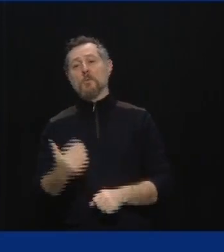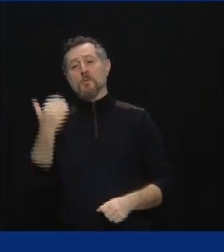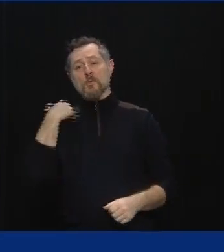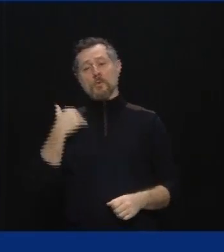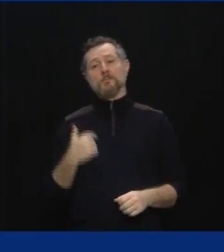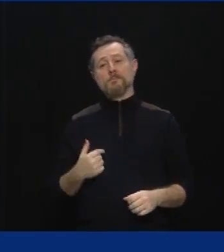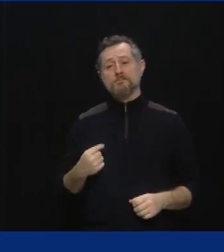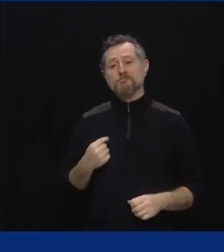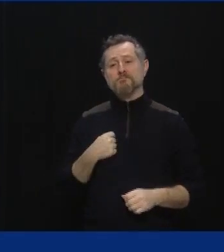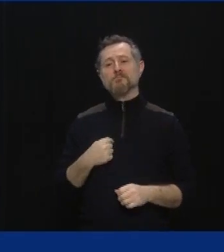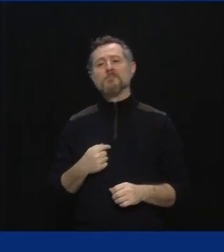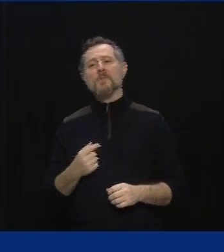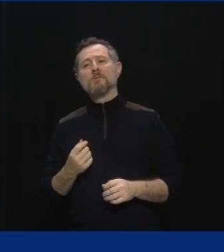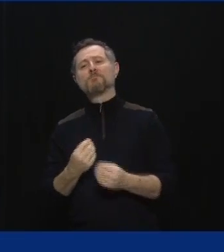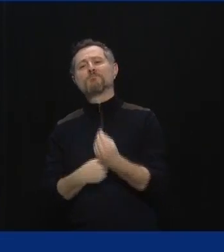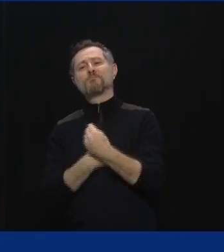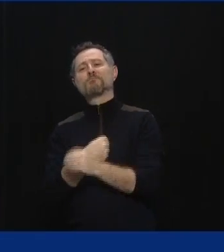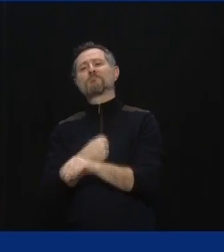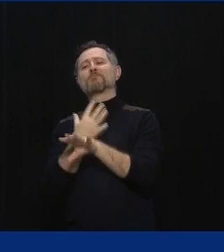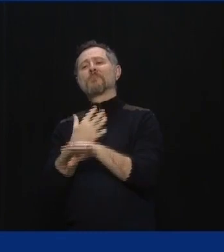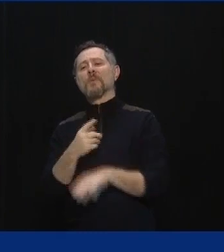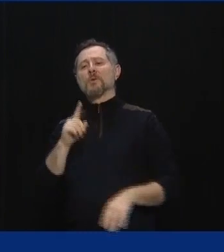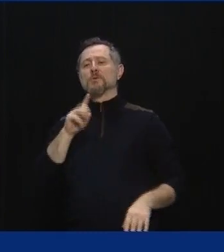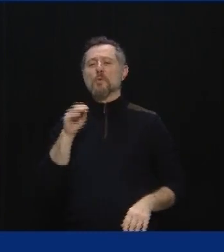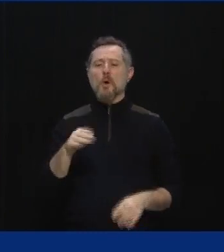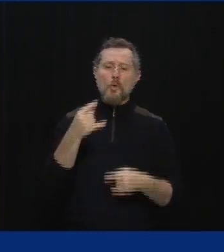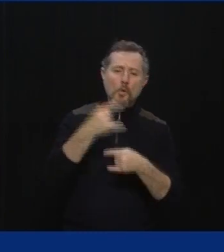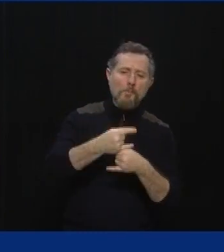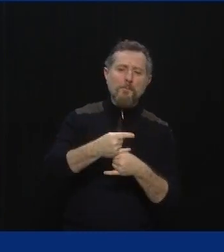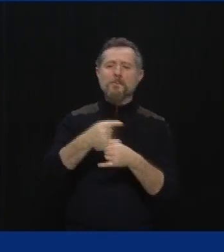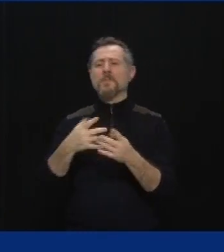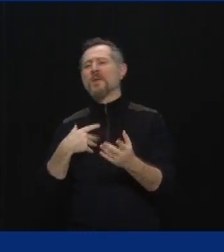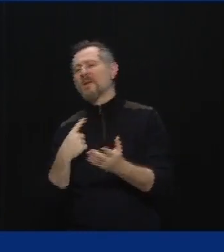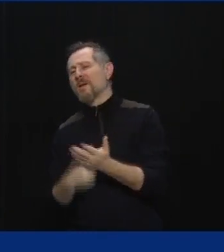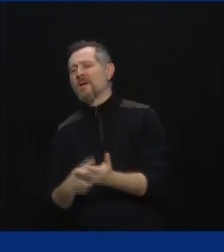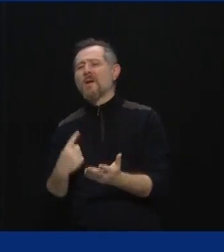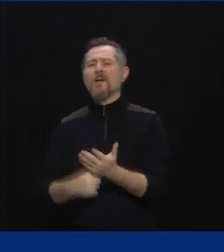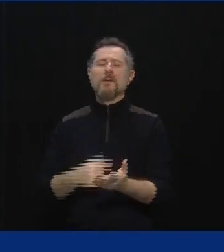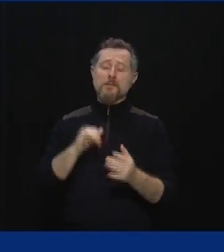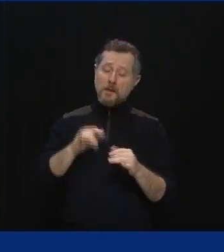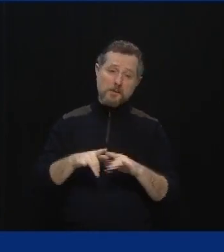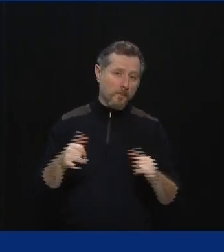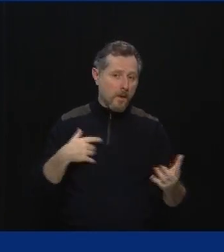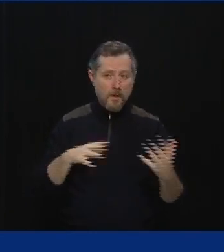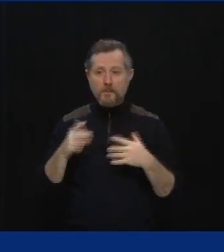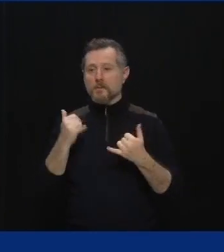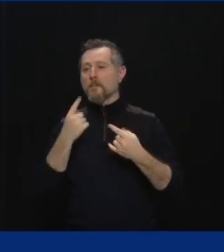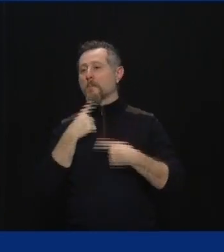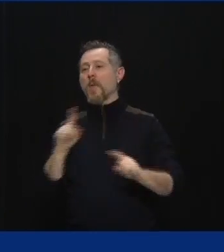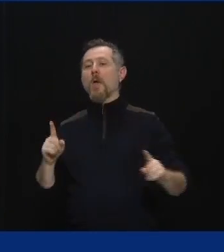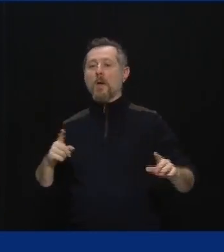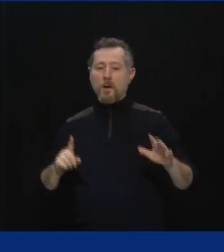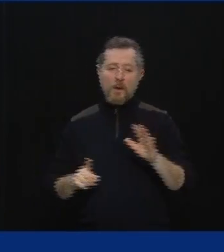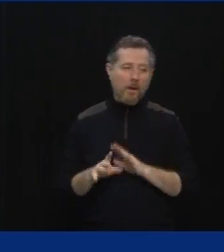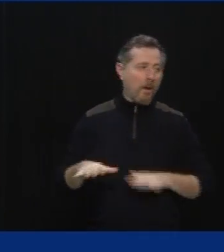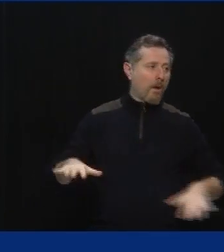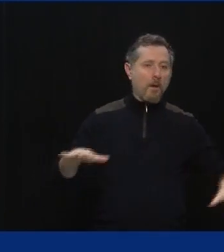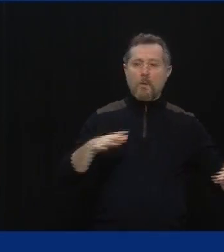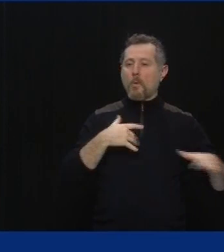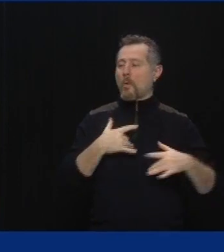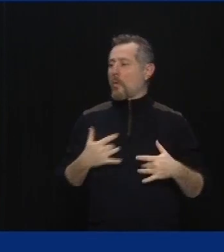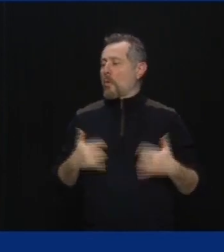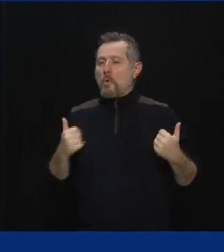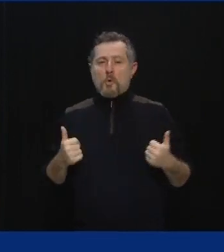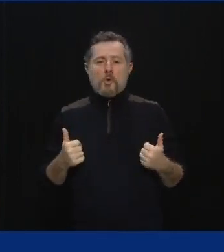were sitting on Zoom calls and going through this. So this is a very joyous opportunity. Thank you to the